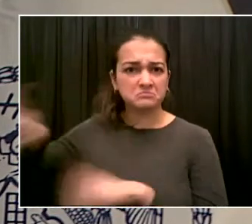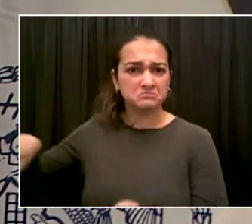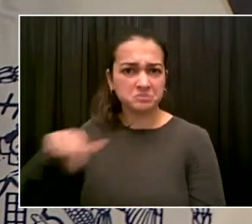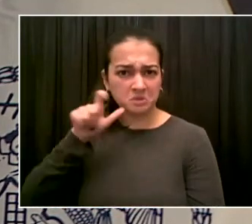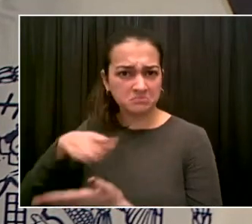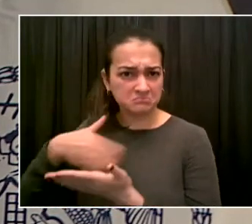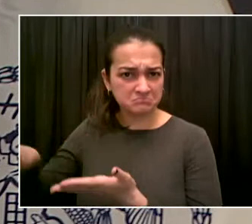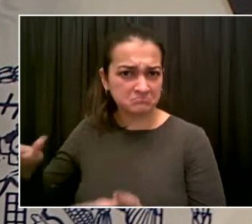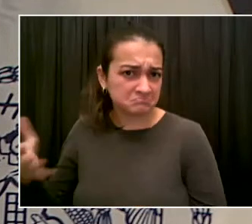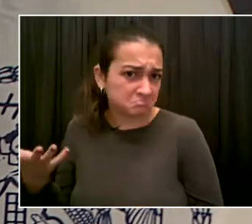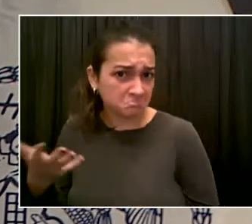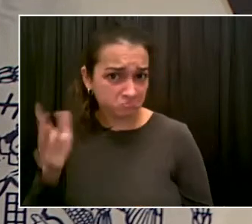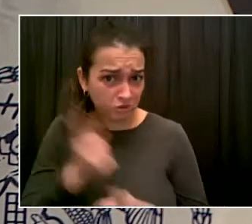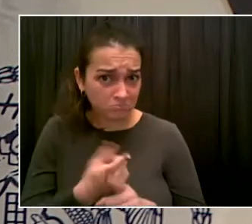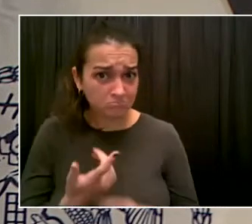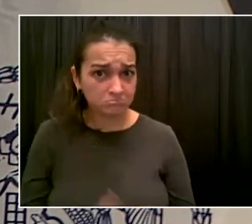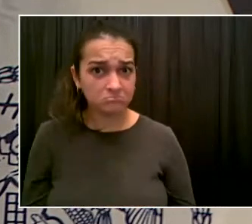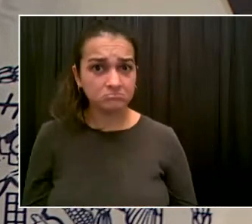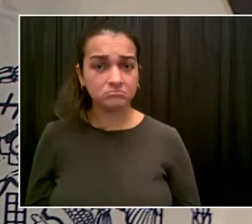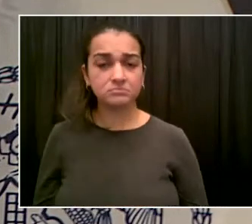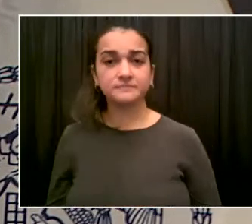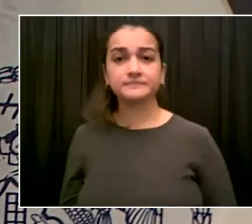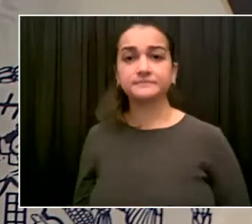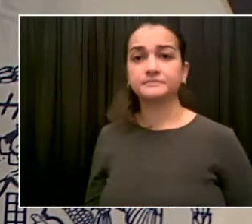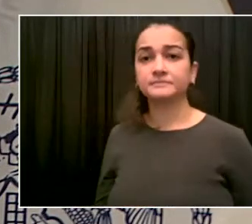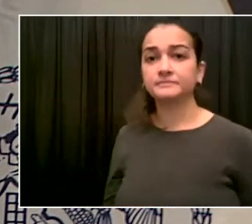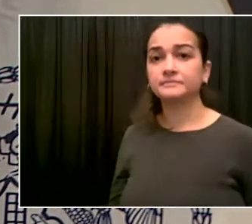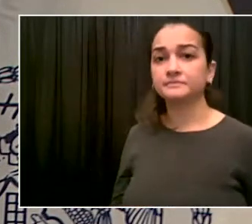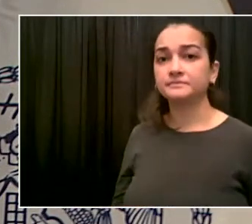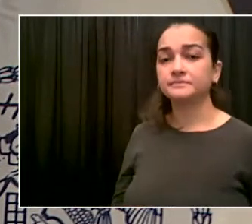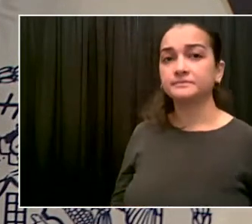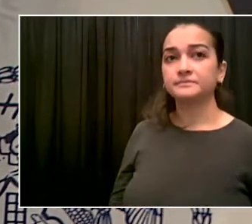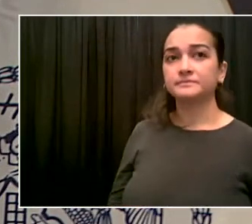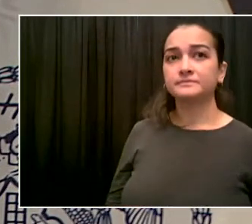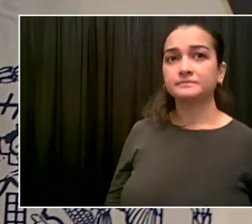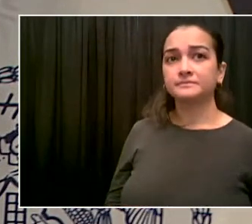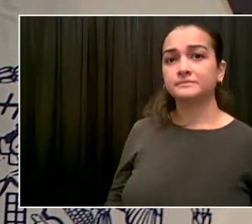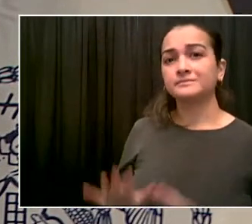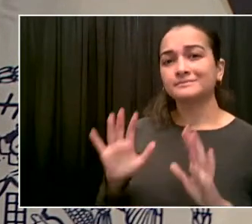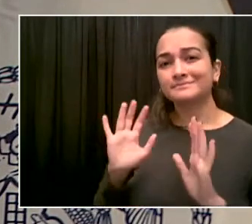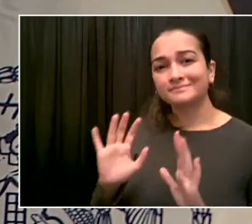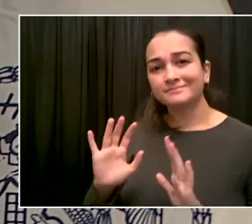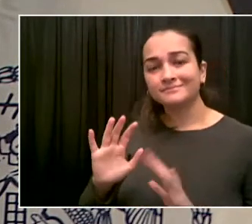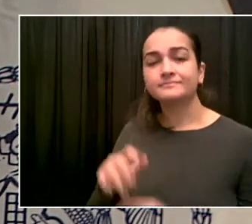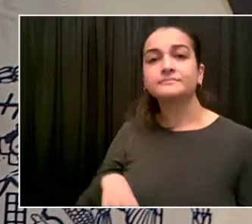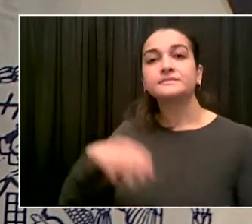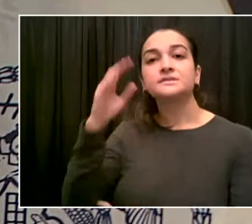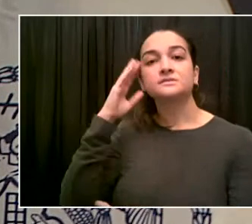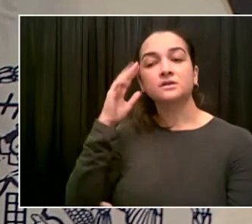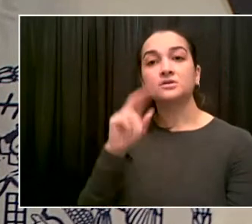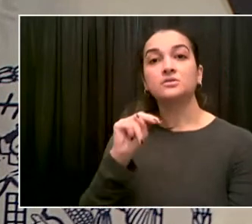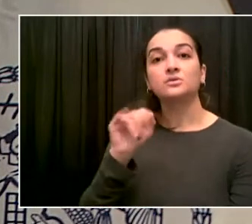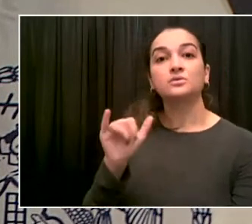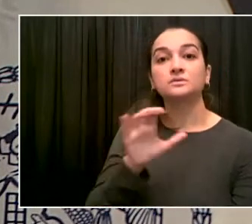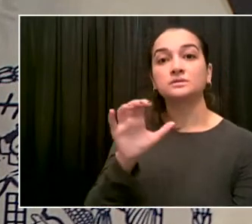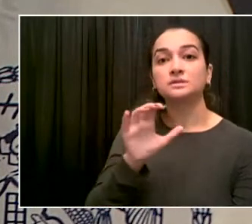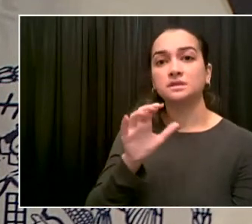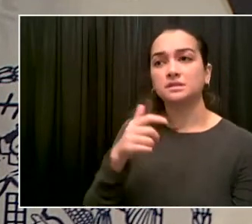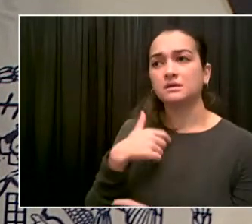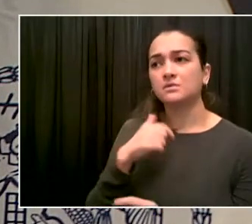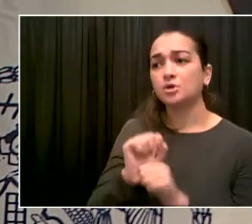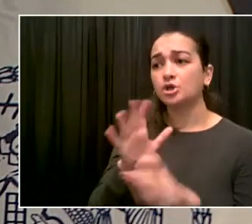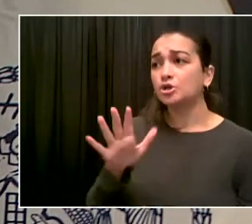especially, but even well before that, obviously. I have a lot of respect for our city workforce. And I'm someone who has